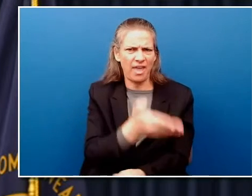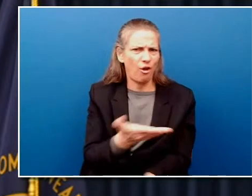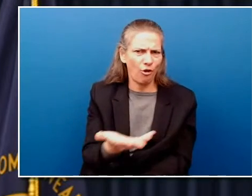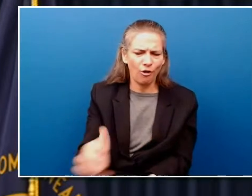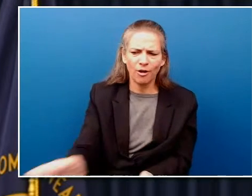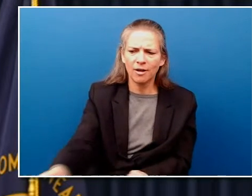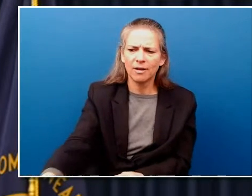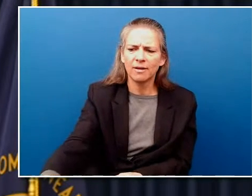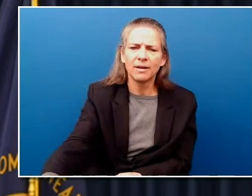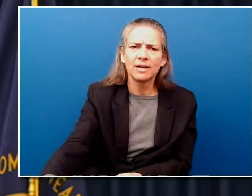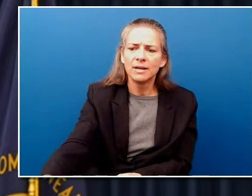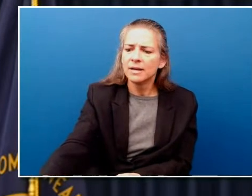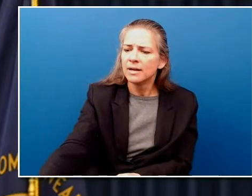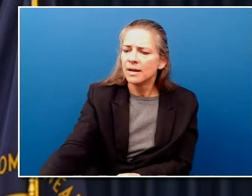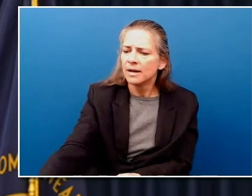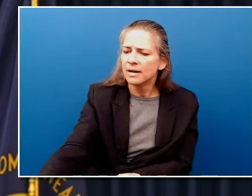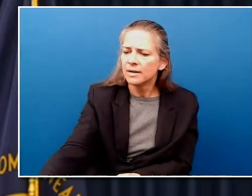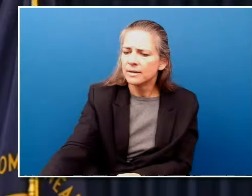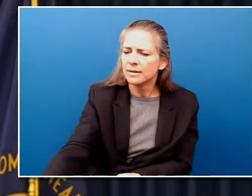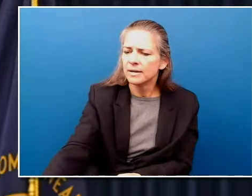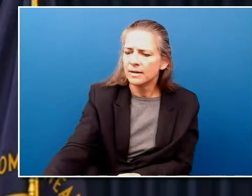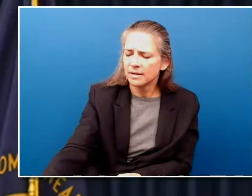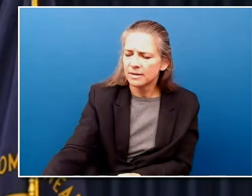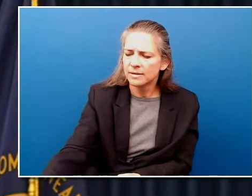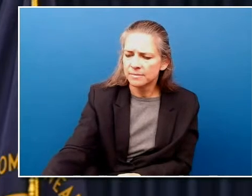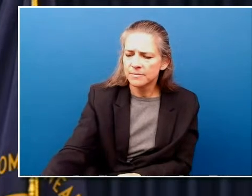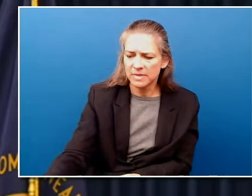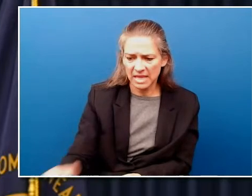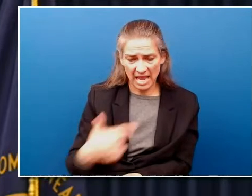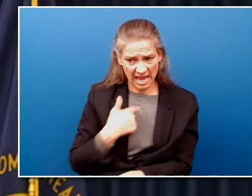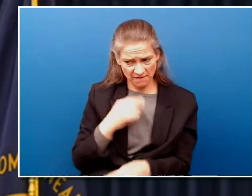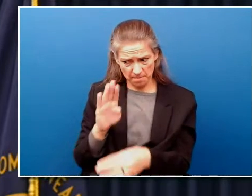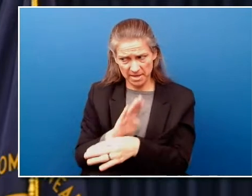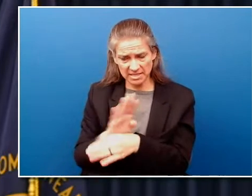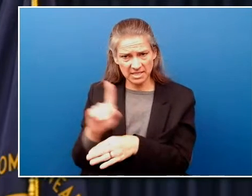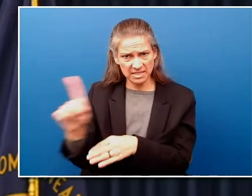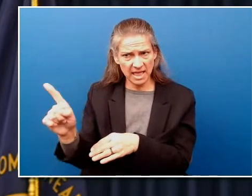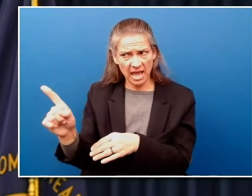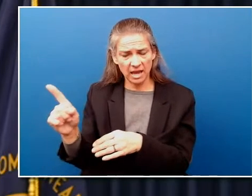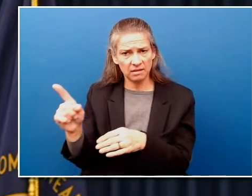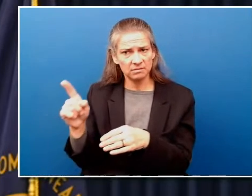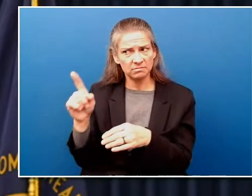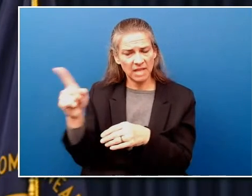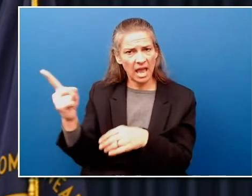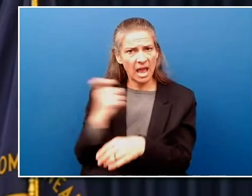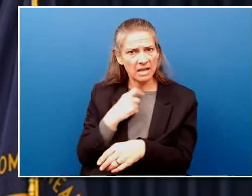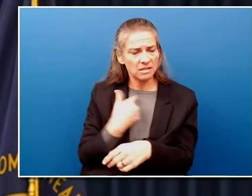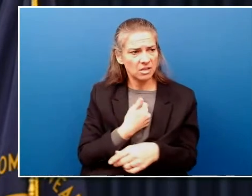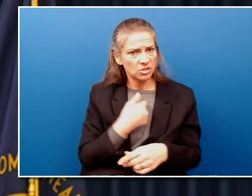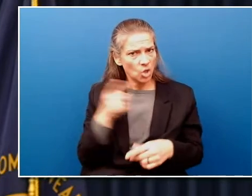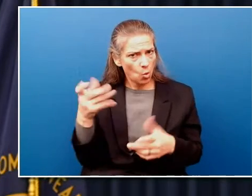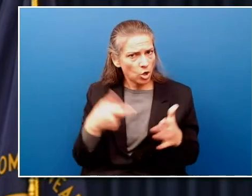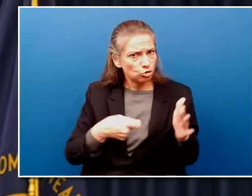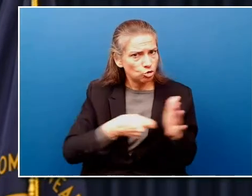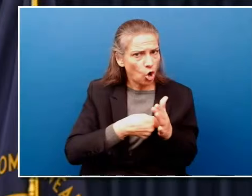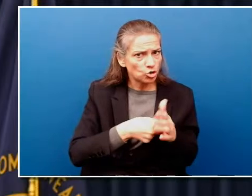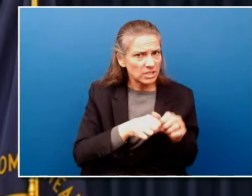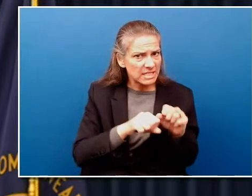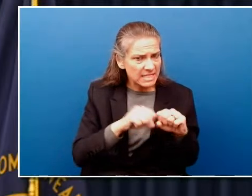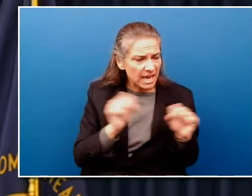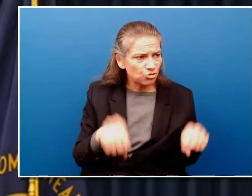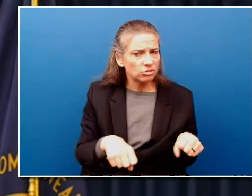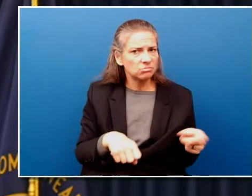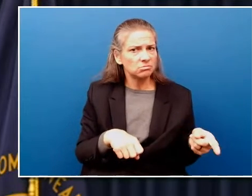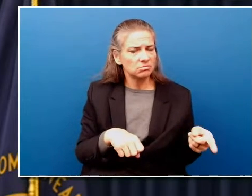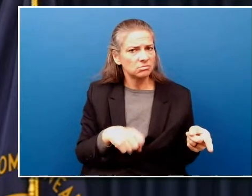not seeing is I've had businesses approach us about charging stations believing they bring people and can bring tourists.